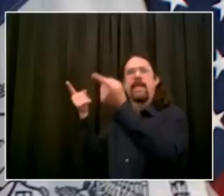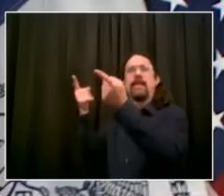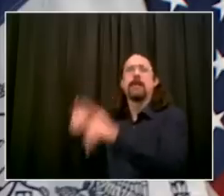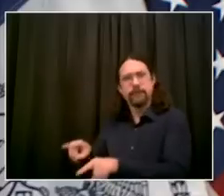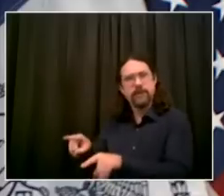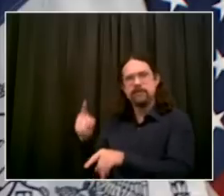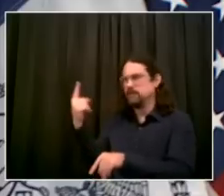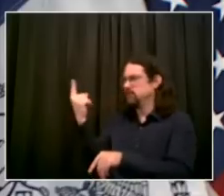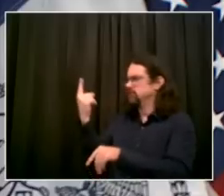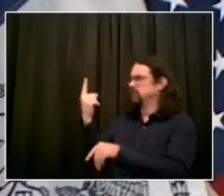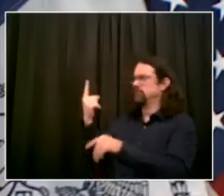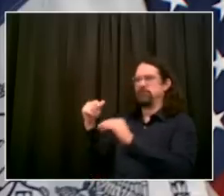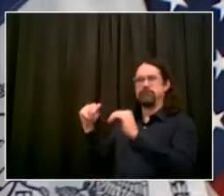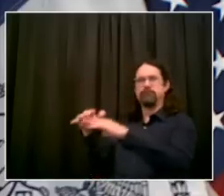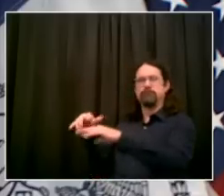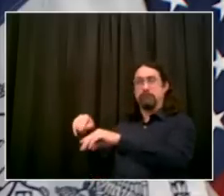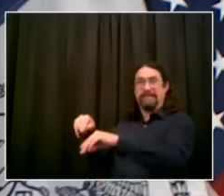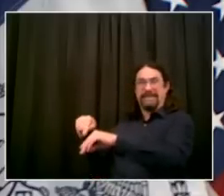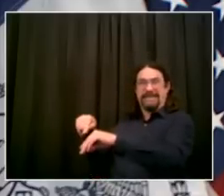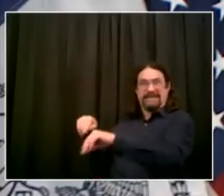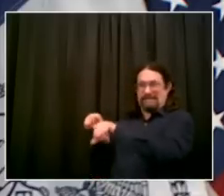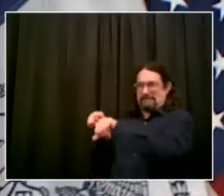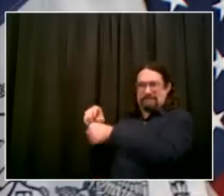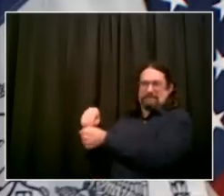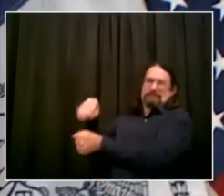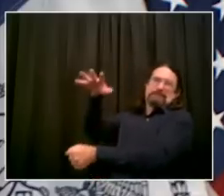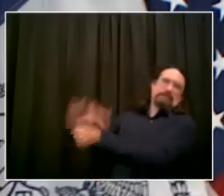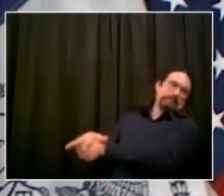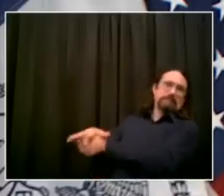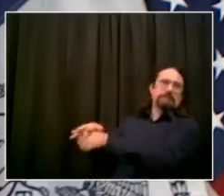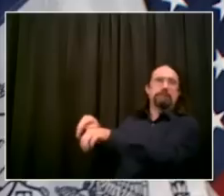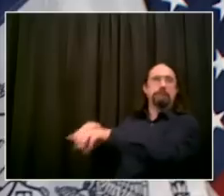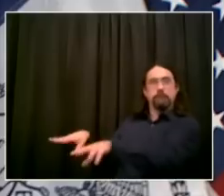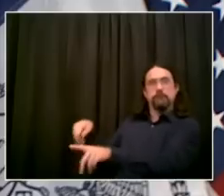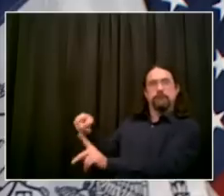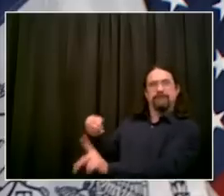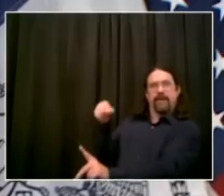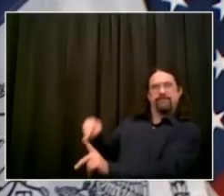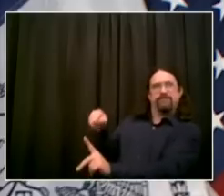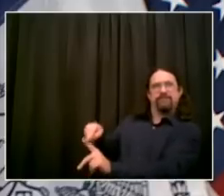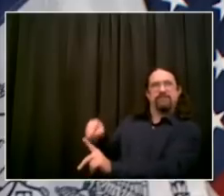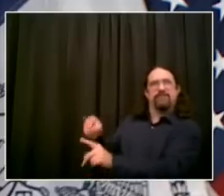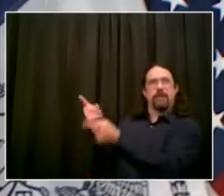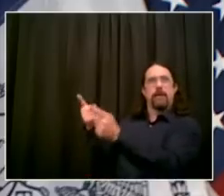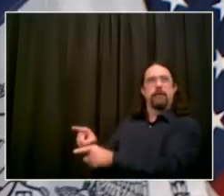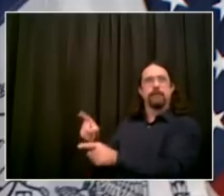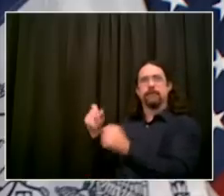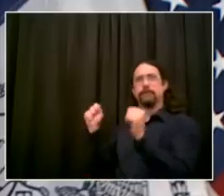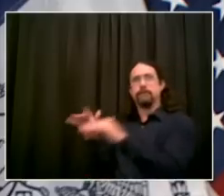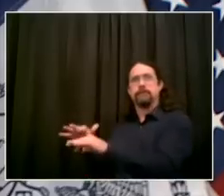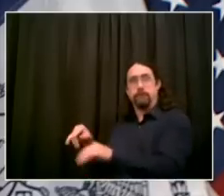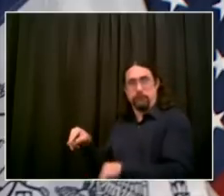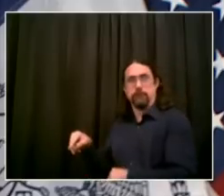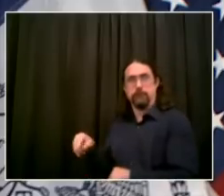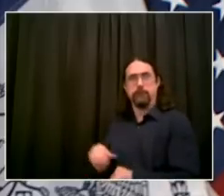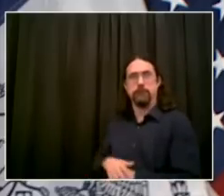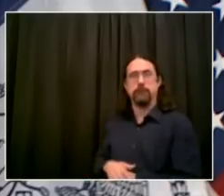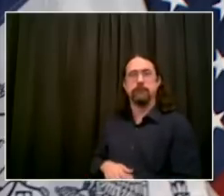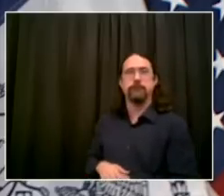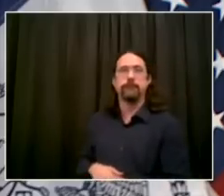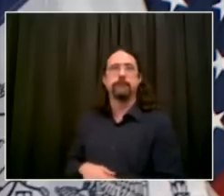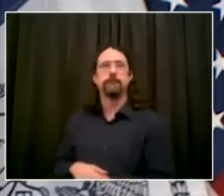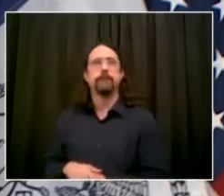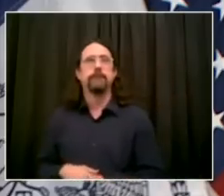And there's been obviously an interplay between Brooklyn and Queens, with areas of Nassau, Orange County, Rockland County, even New